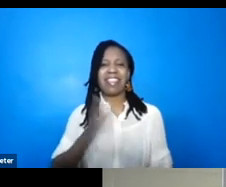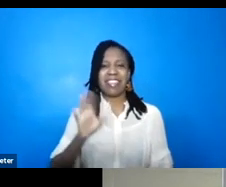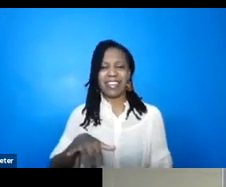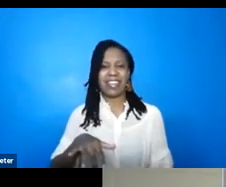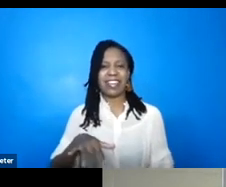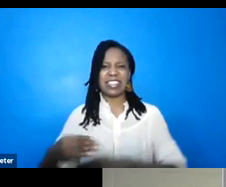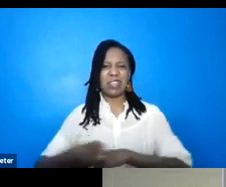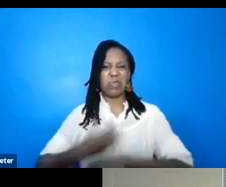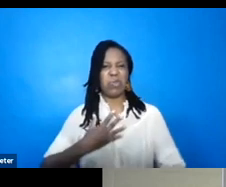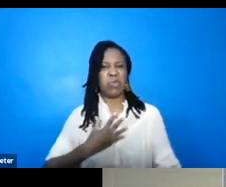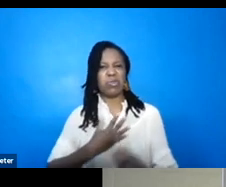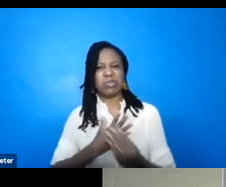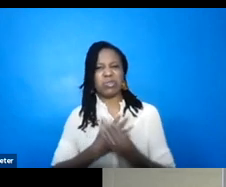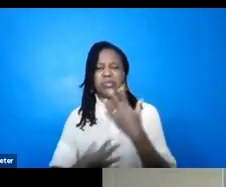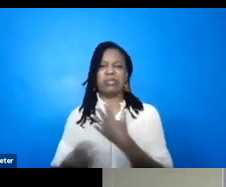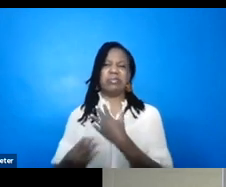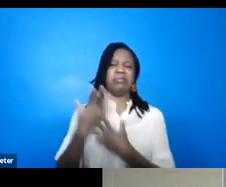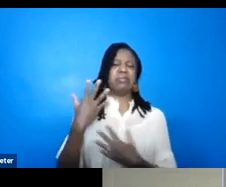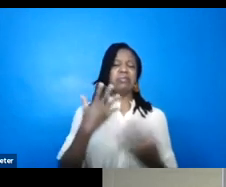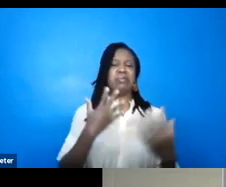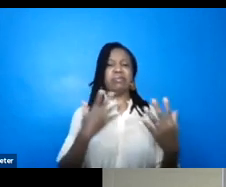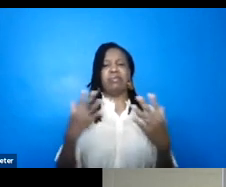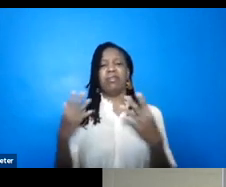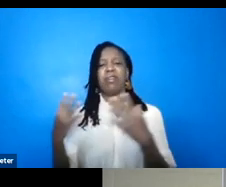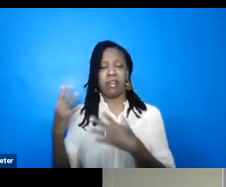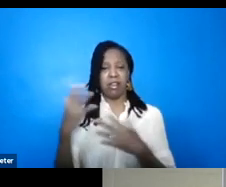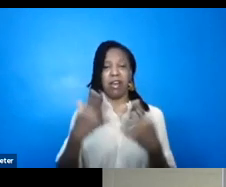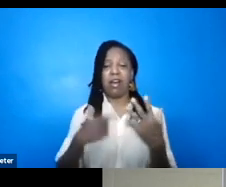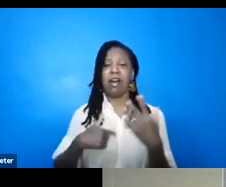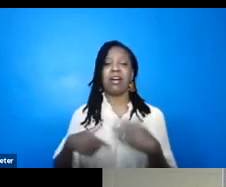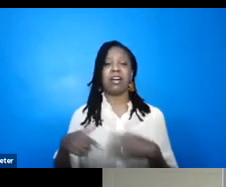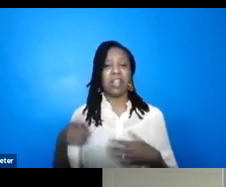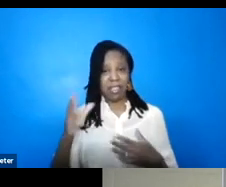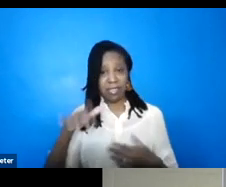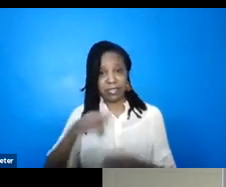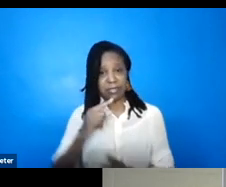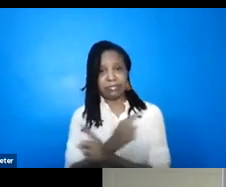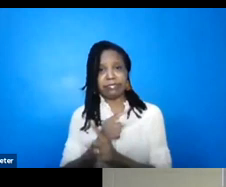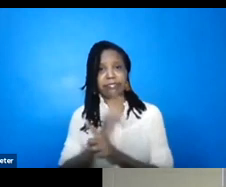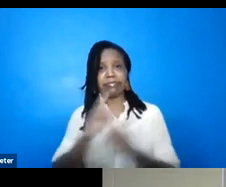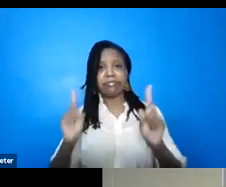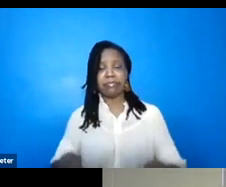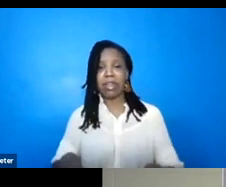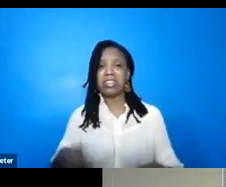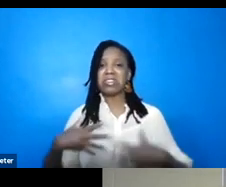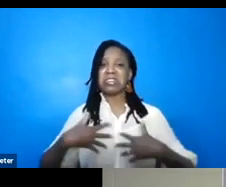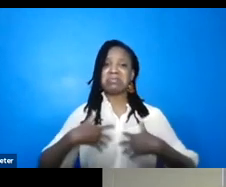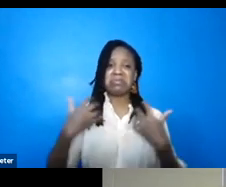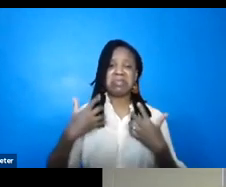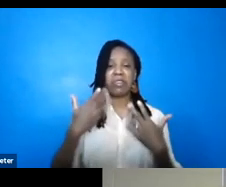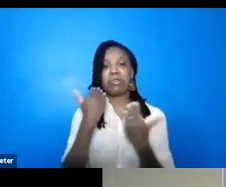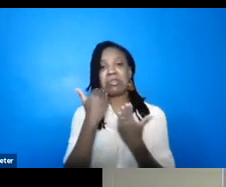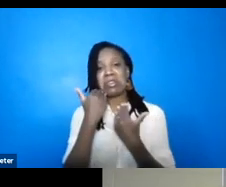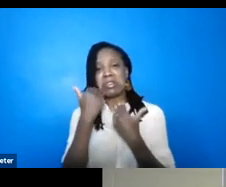hyper masculinity perception that is projected to them, that this is how you respond to aggression. This is how you deal